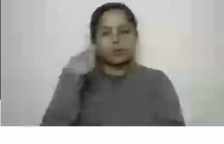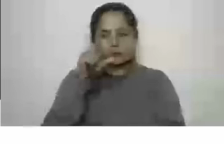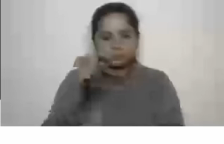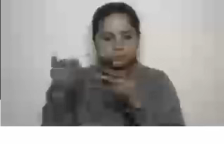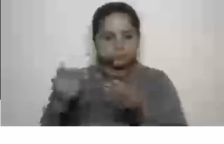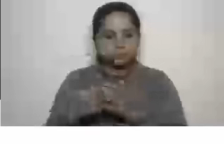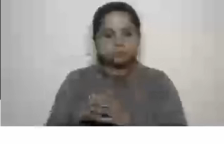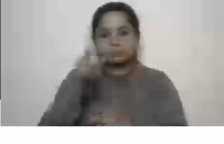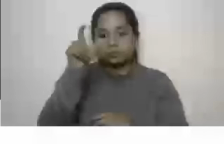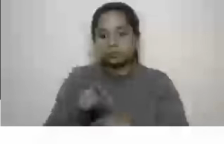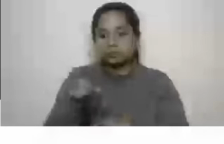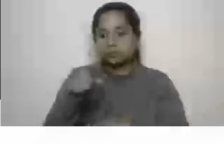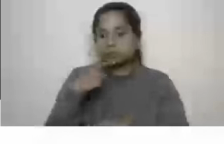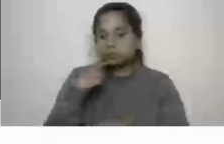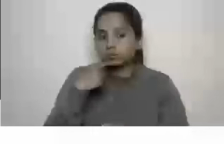Suyog is a